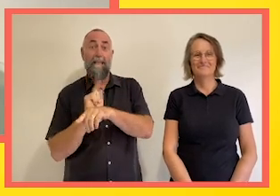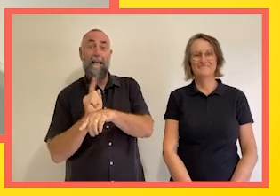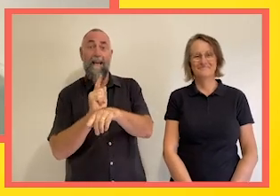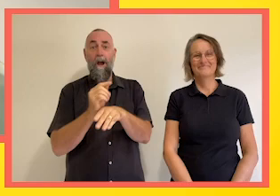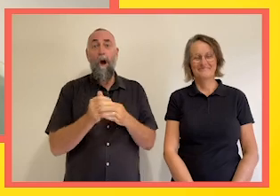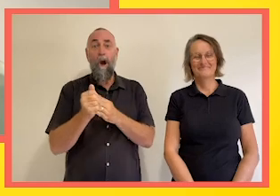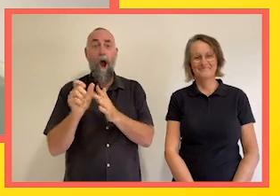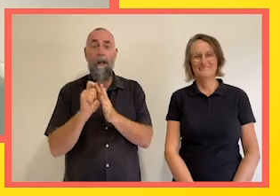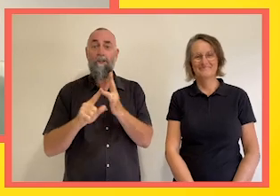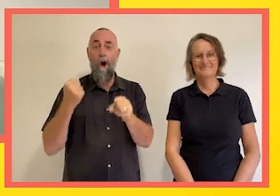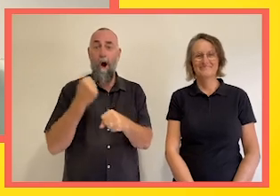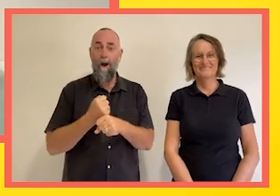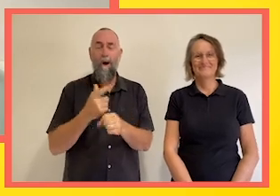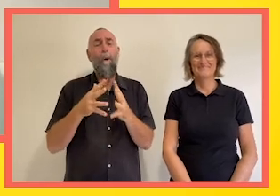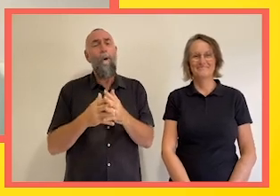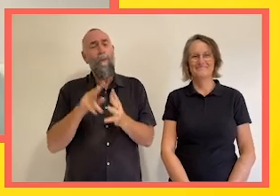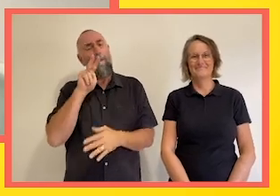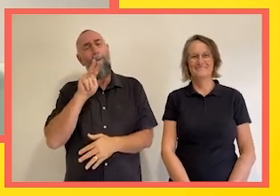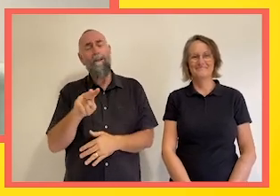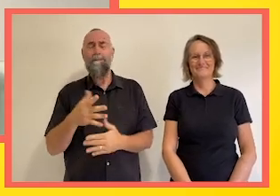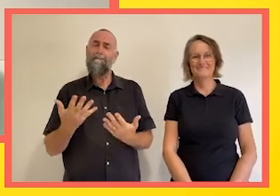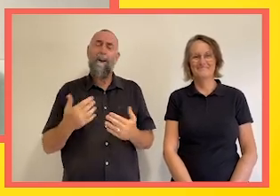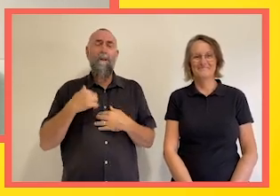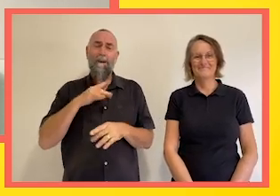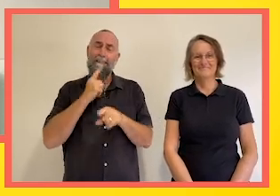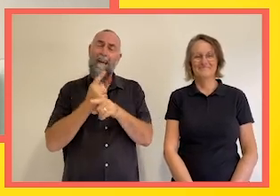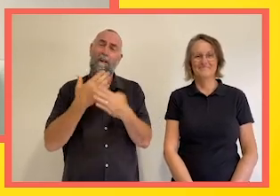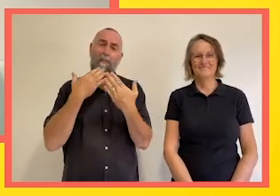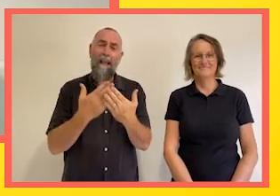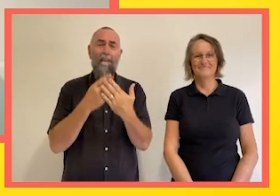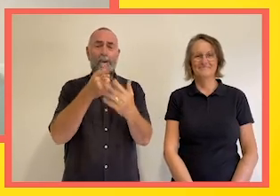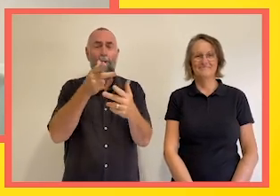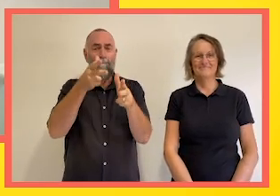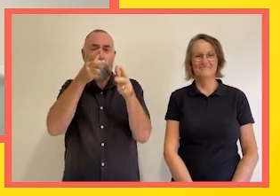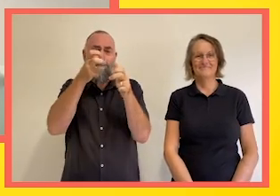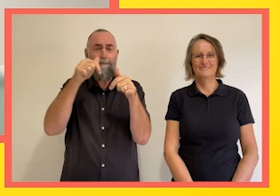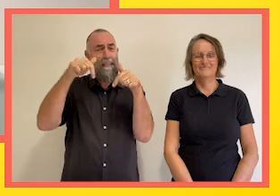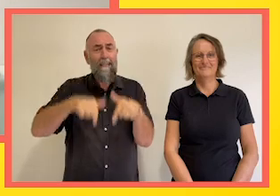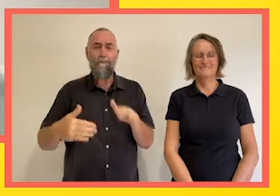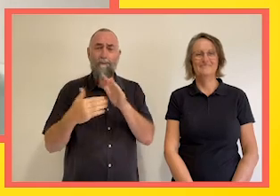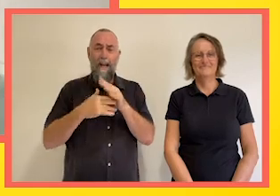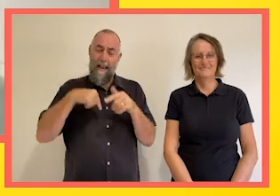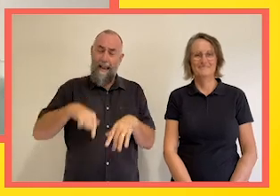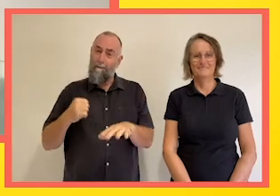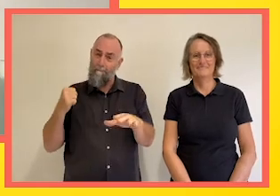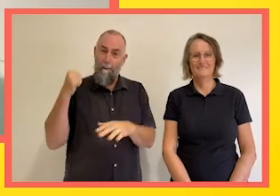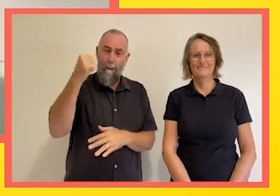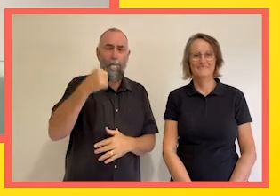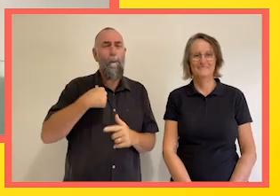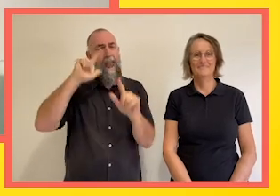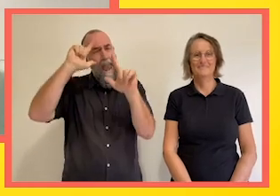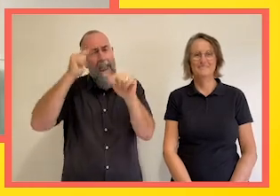It is pretty wonderful to see. Thank you for listening to our podcast. We here at You Little Ripper, we